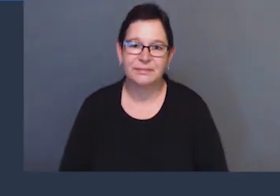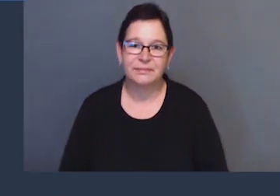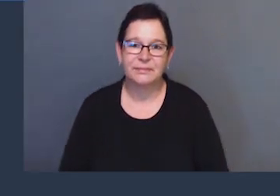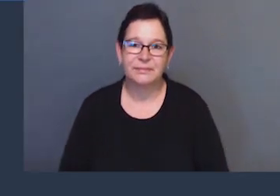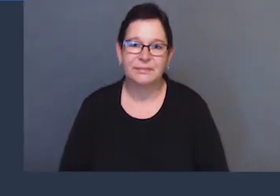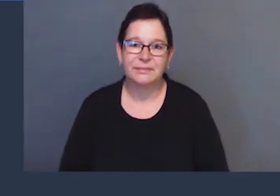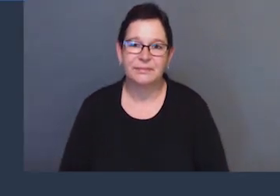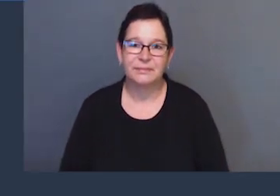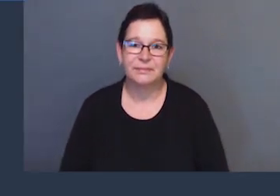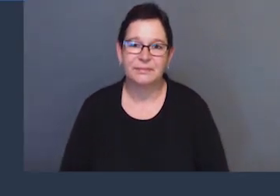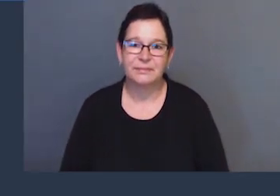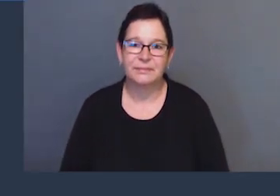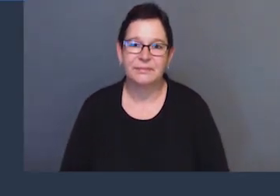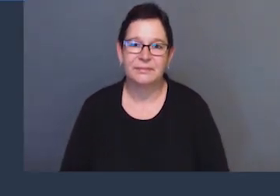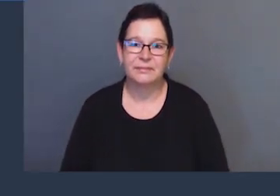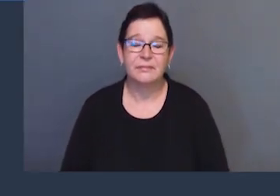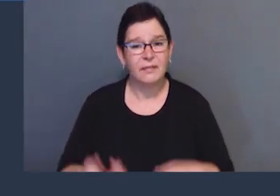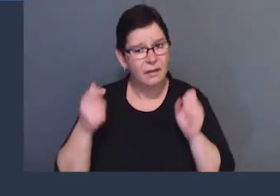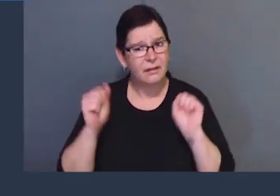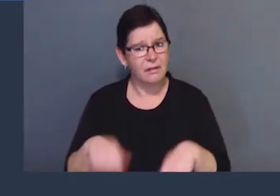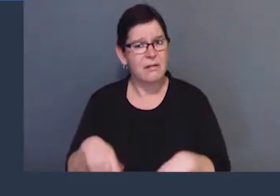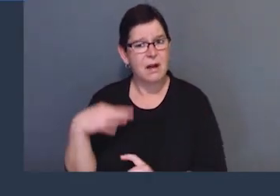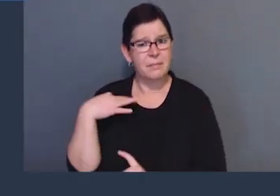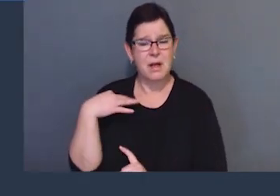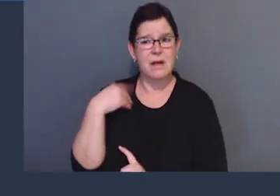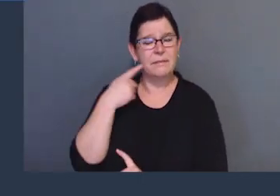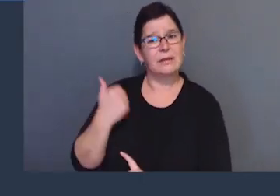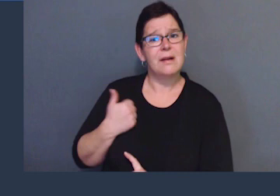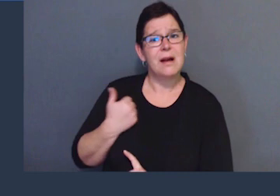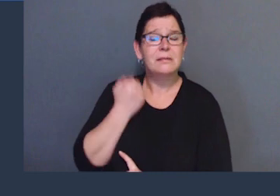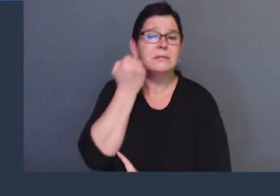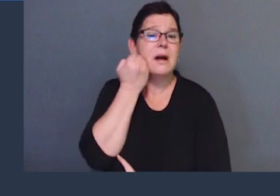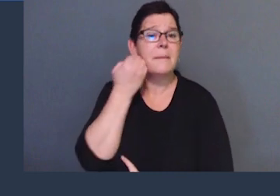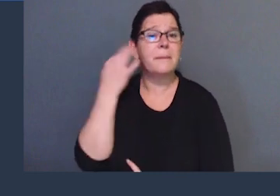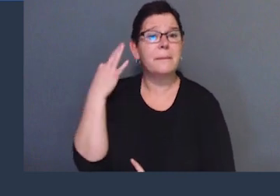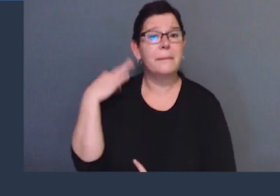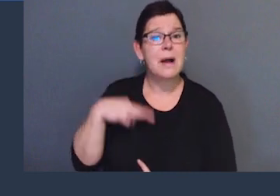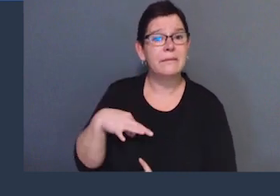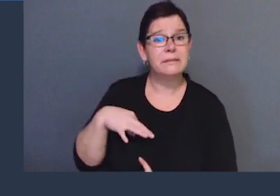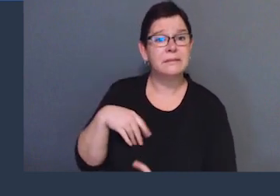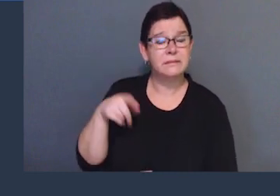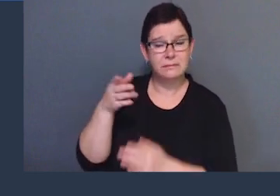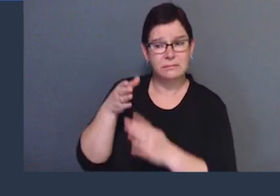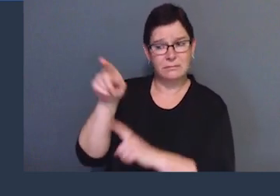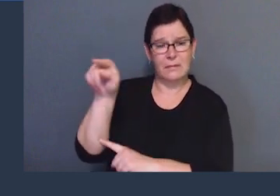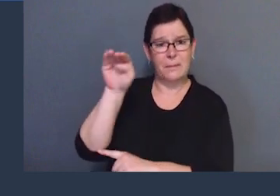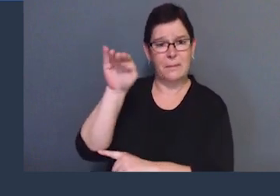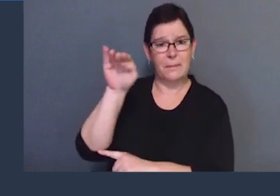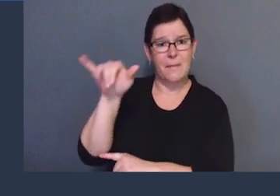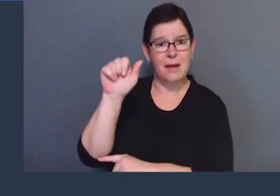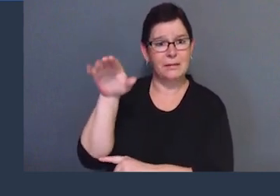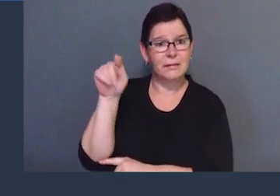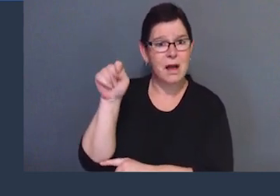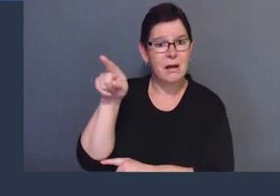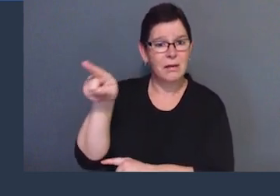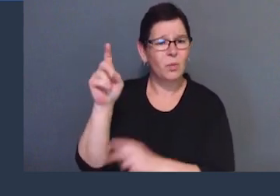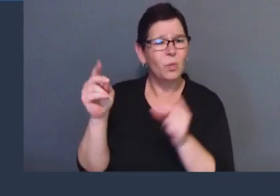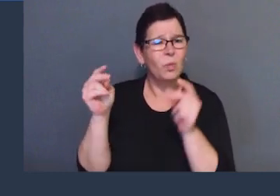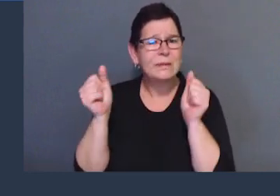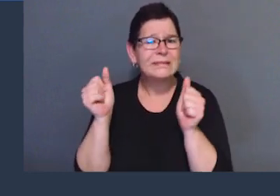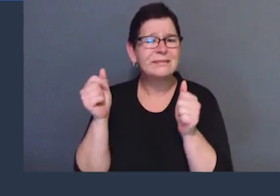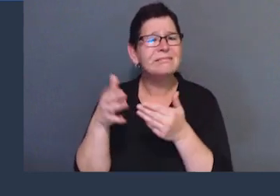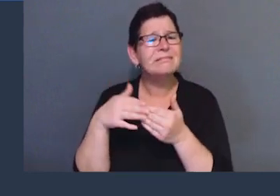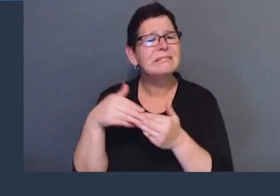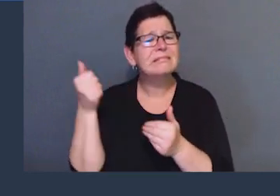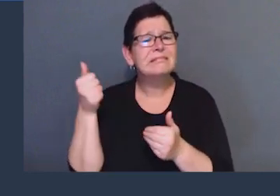You can apply for the Canada Dental Benefit through My Account, which is the quickest, easiest way, and most secure way to complete your